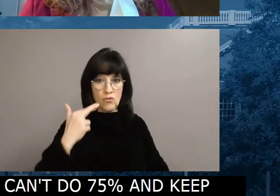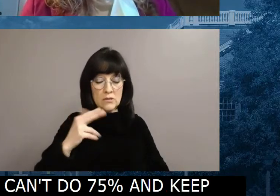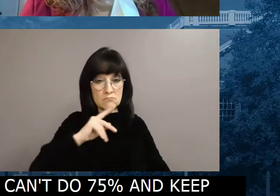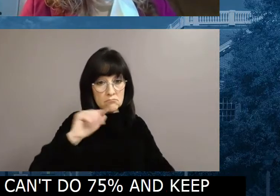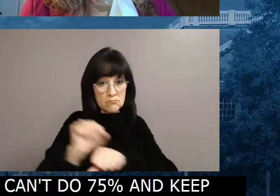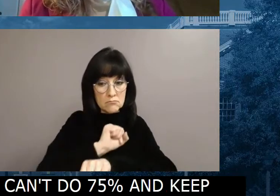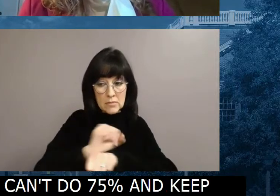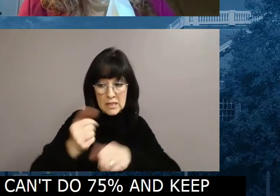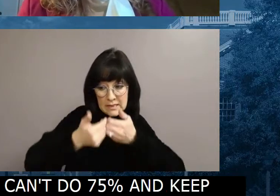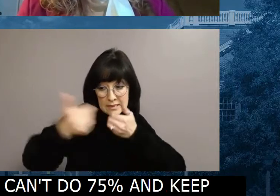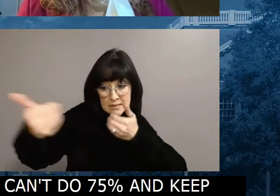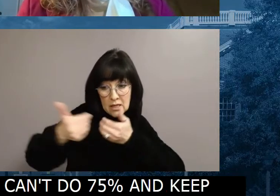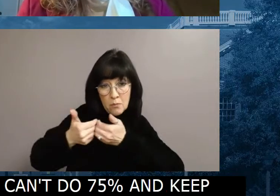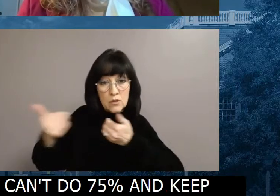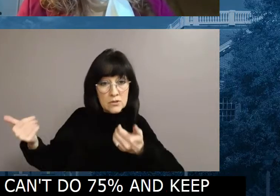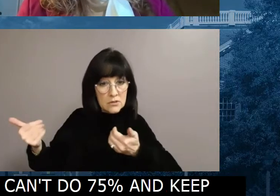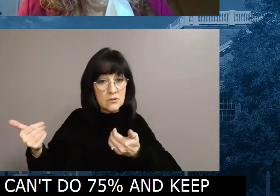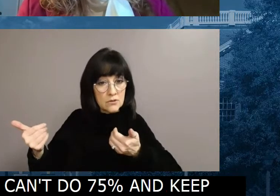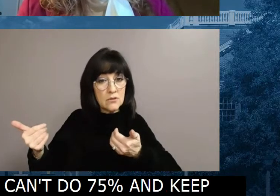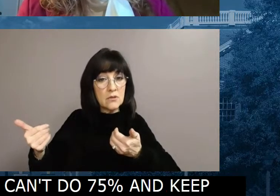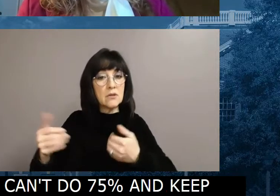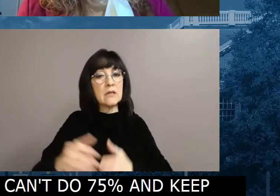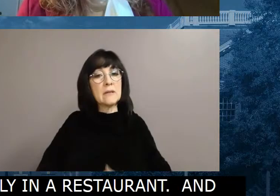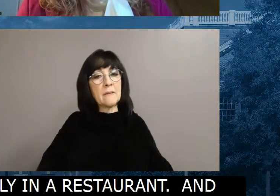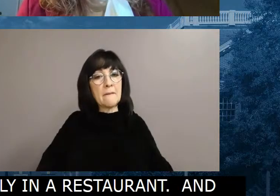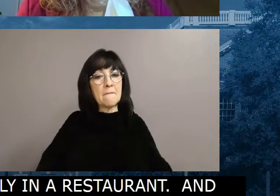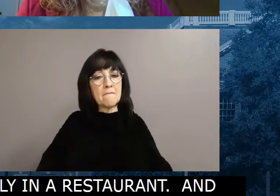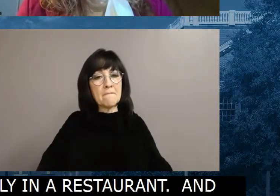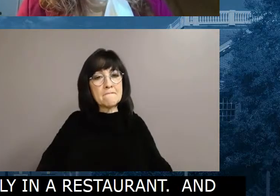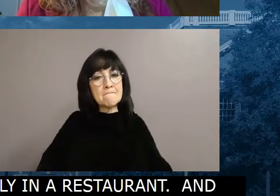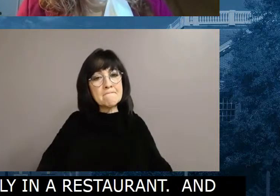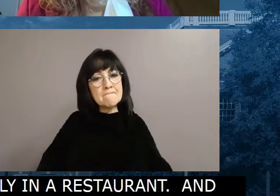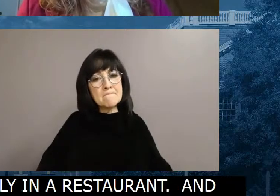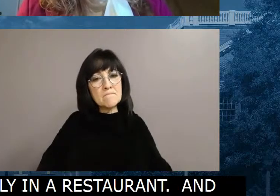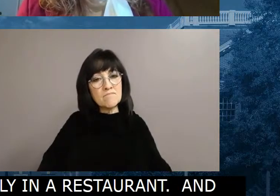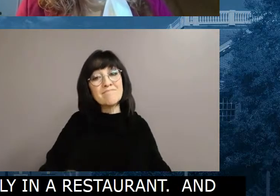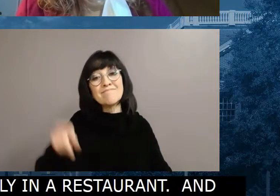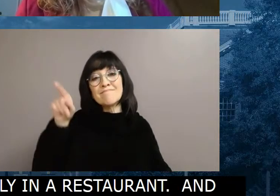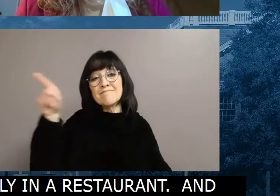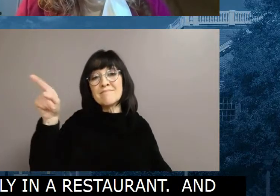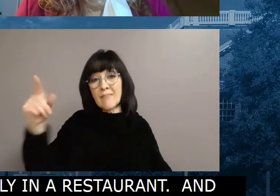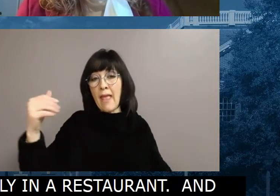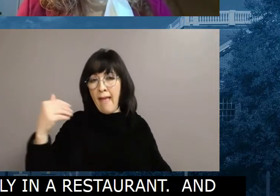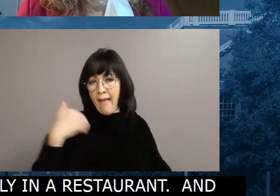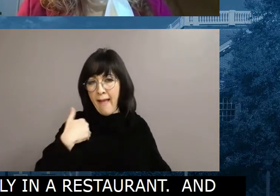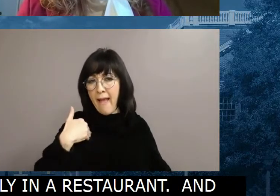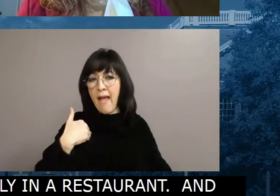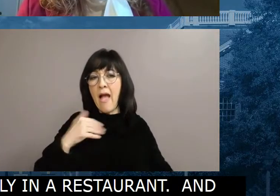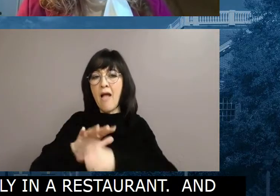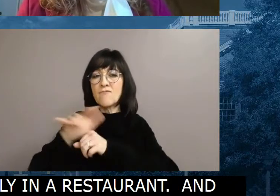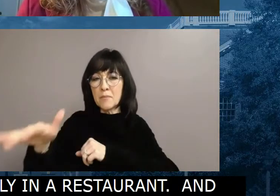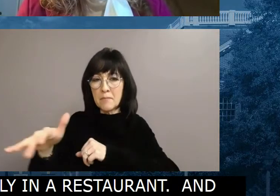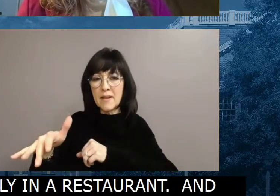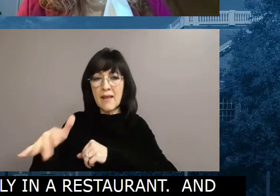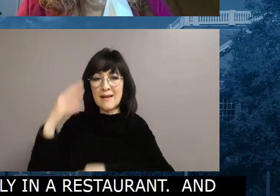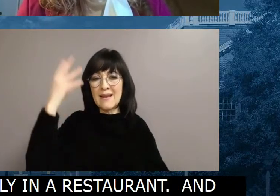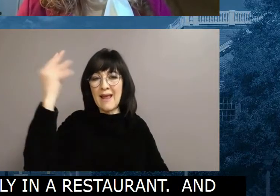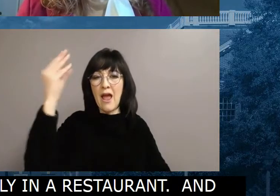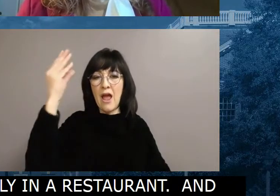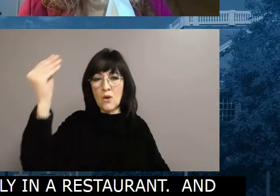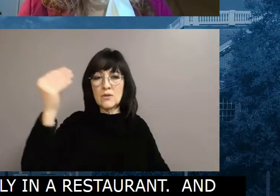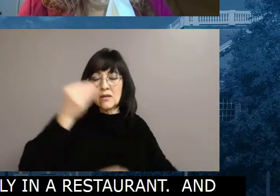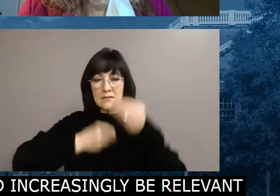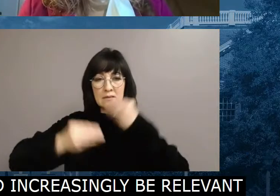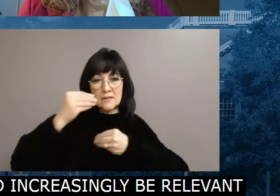as well, and it'll increasingly be relevant, is outdoor dining. We talked about it on the mayor's call this morning.